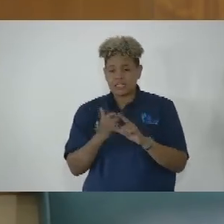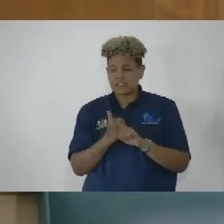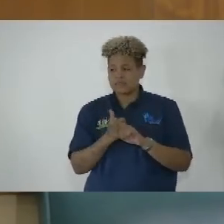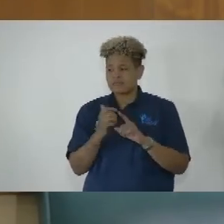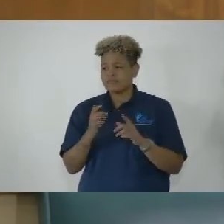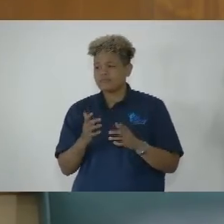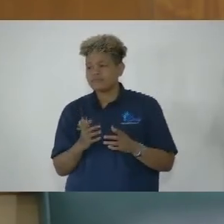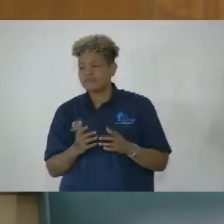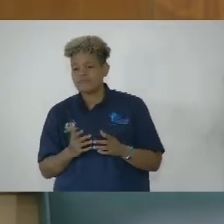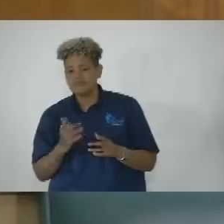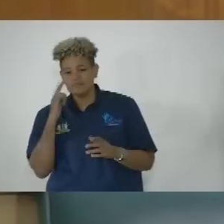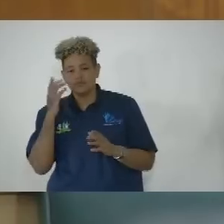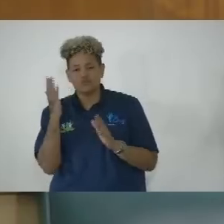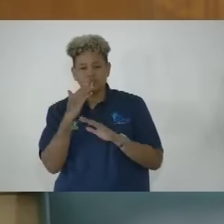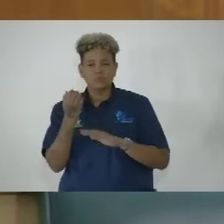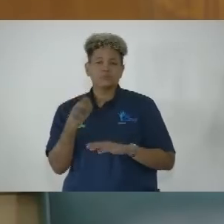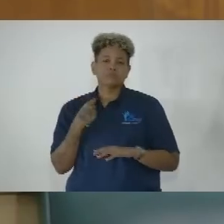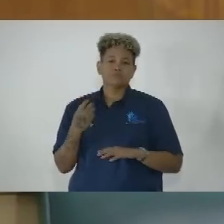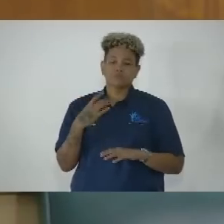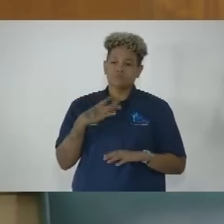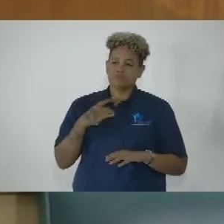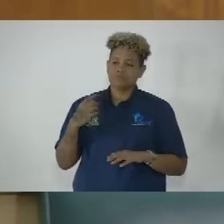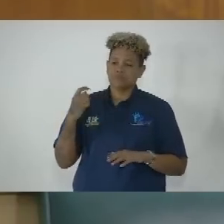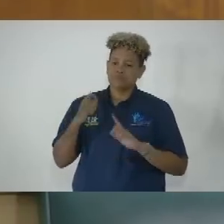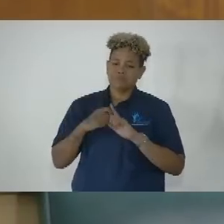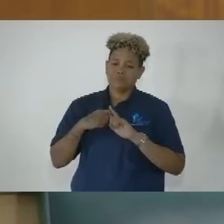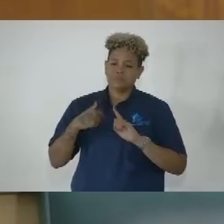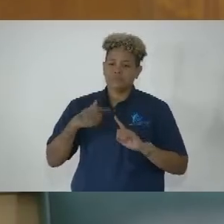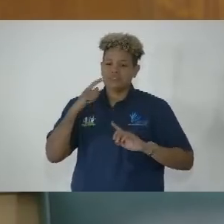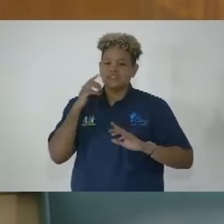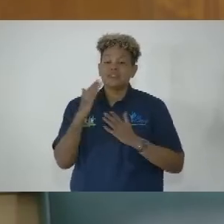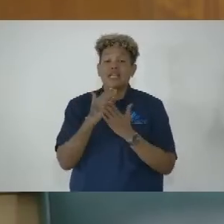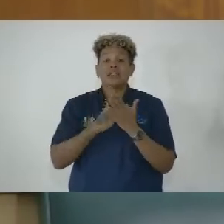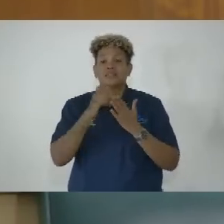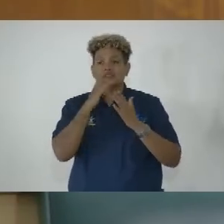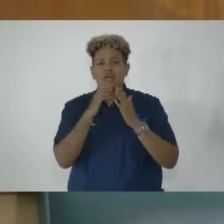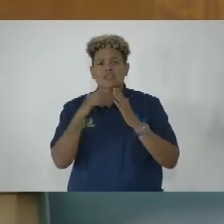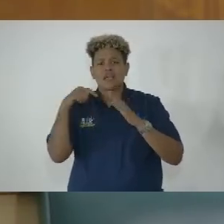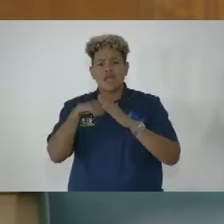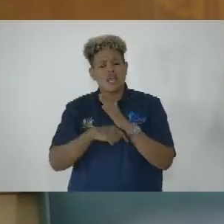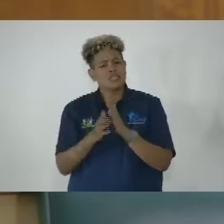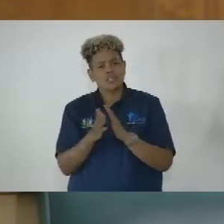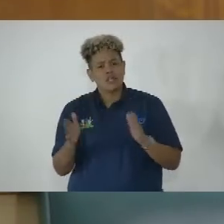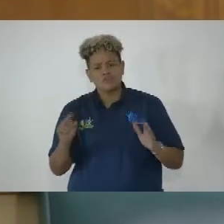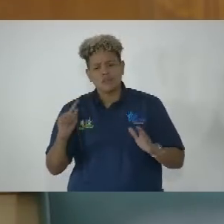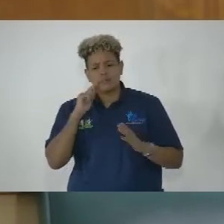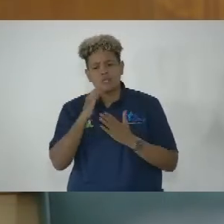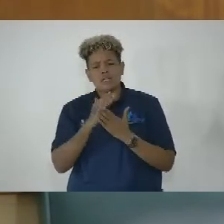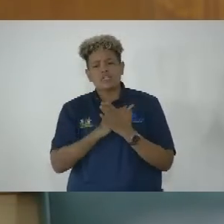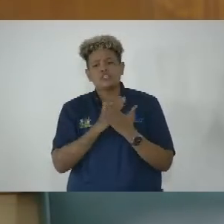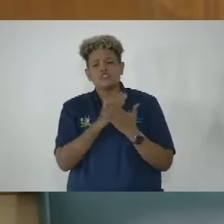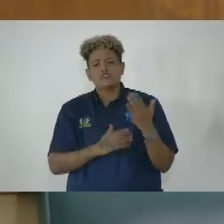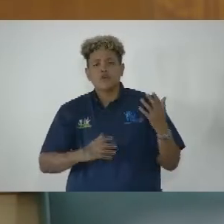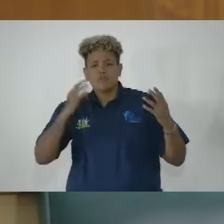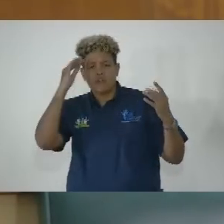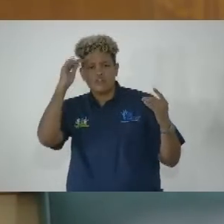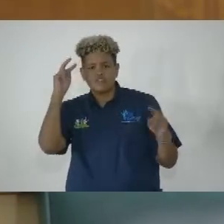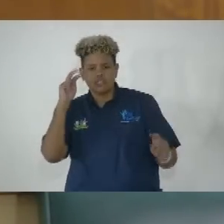lists not exhaustively, but it lists certain